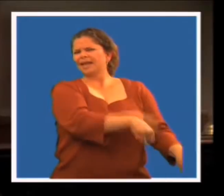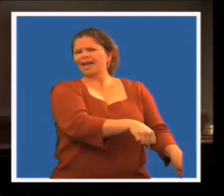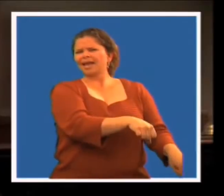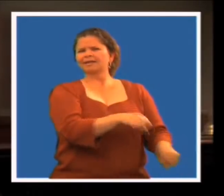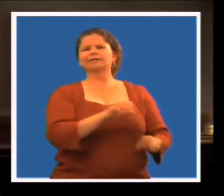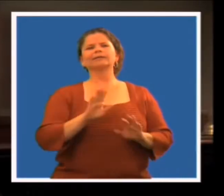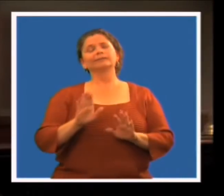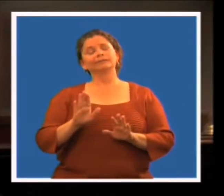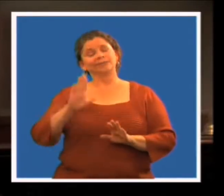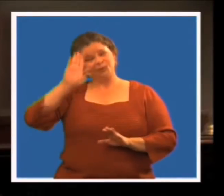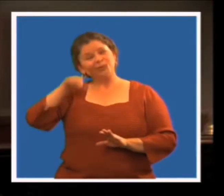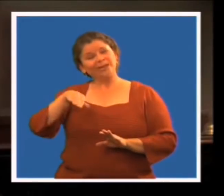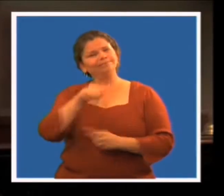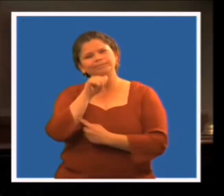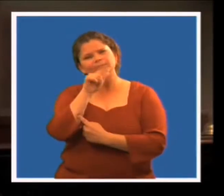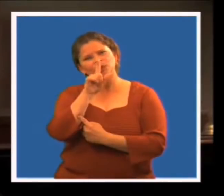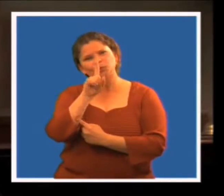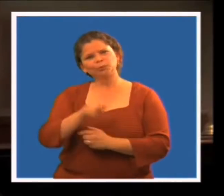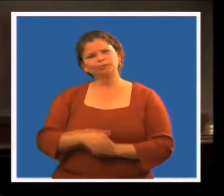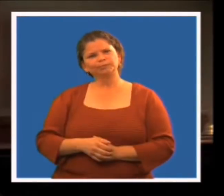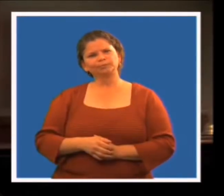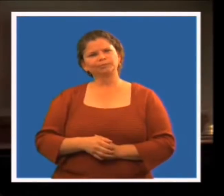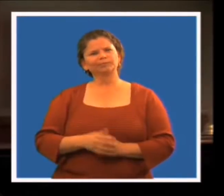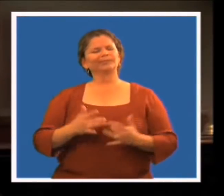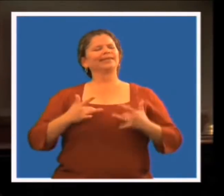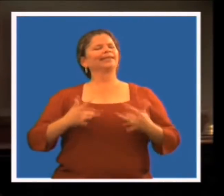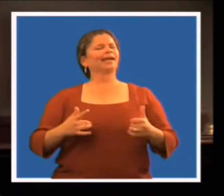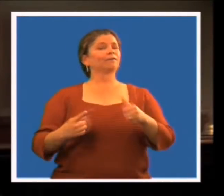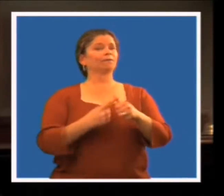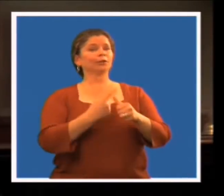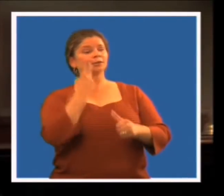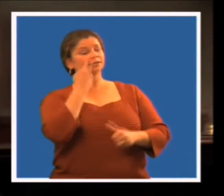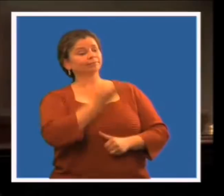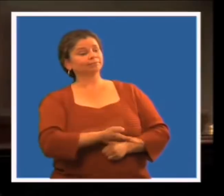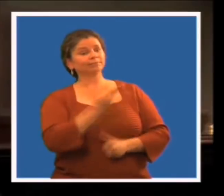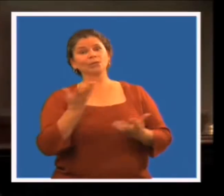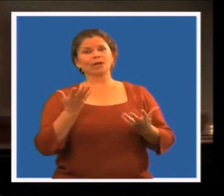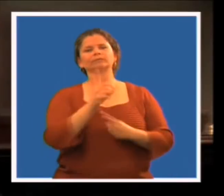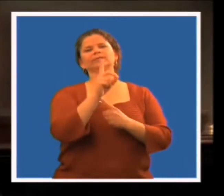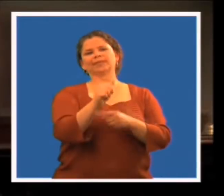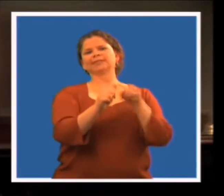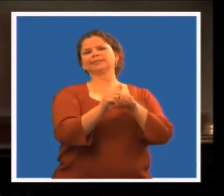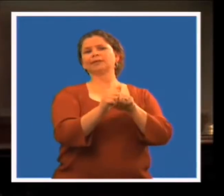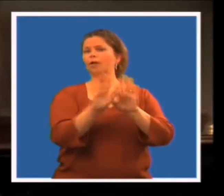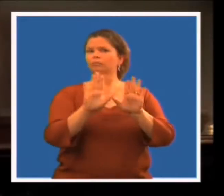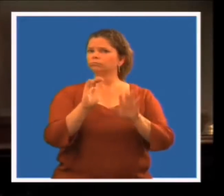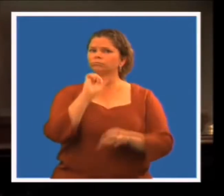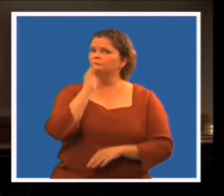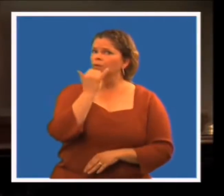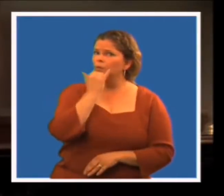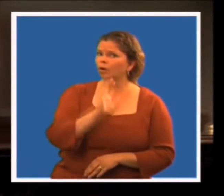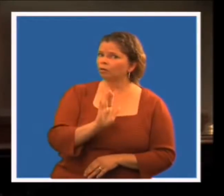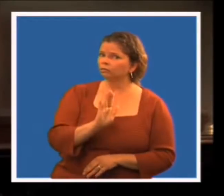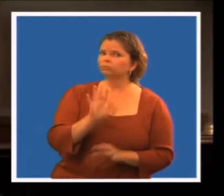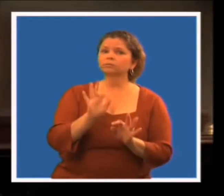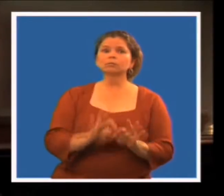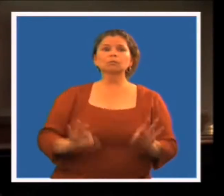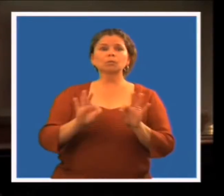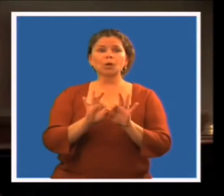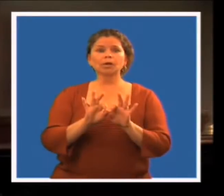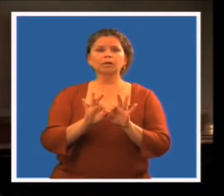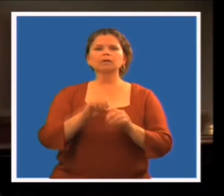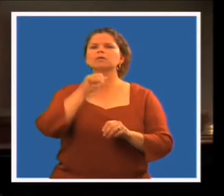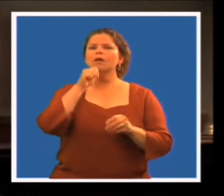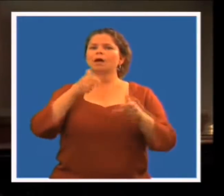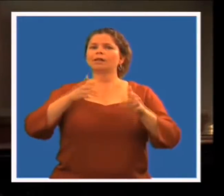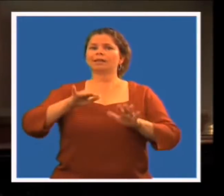as we don't allow that first impression to then become a value judgment about the person's inherent